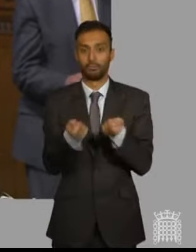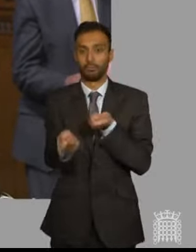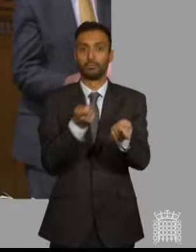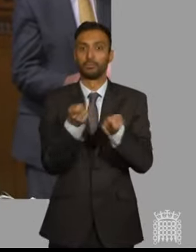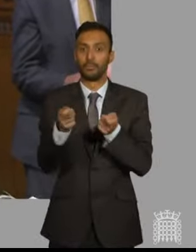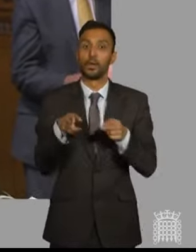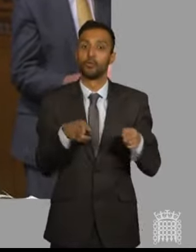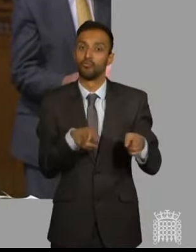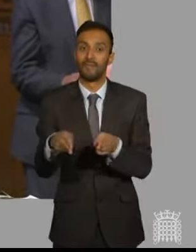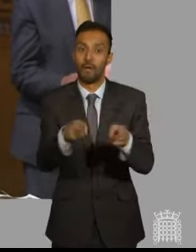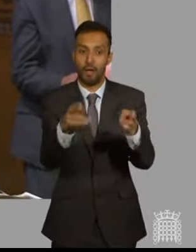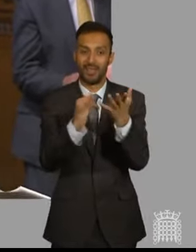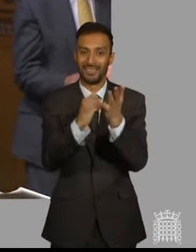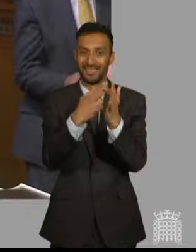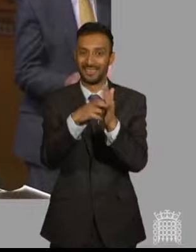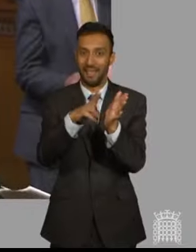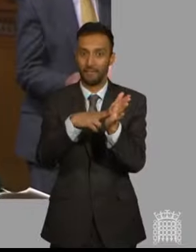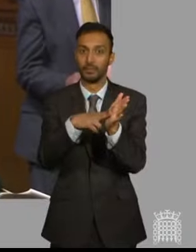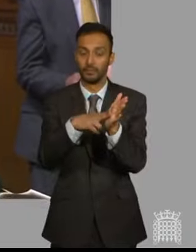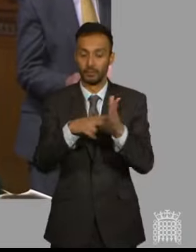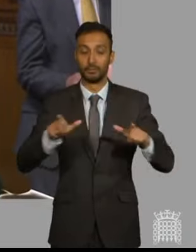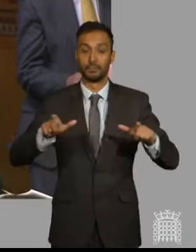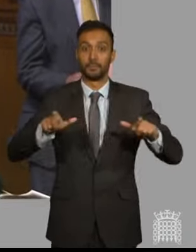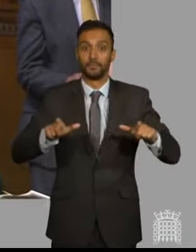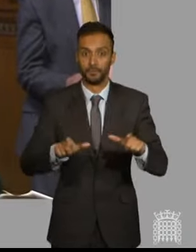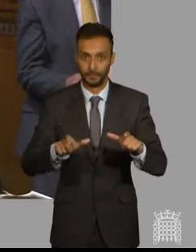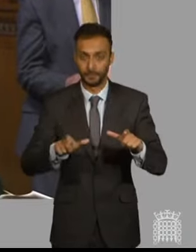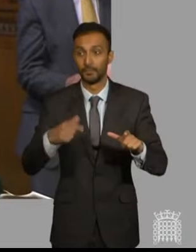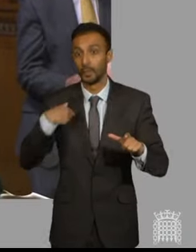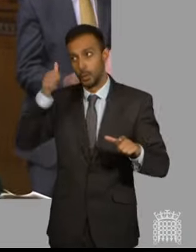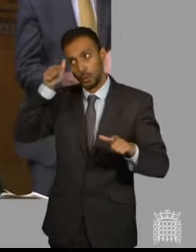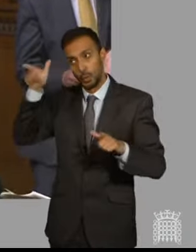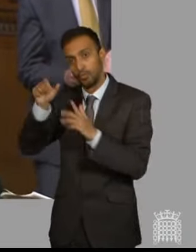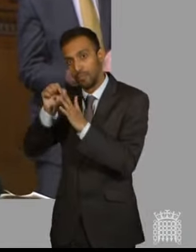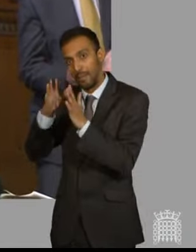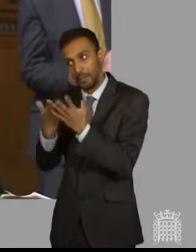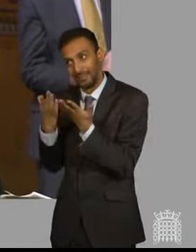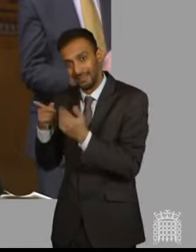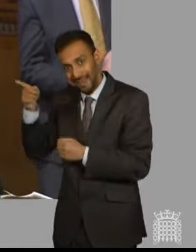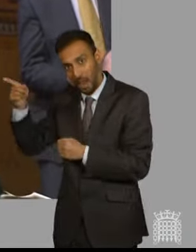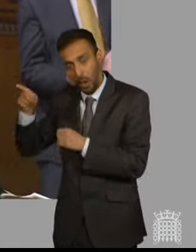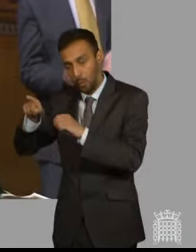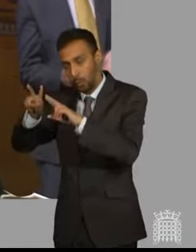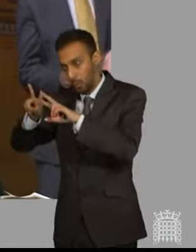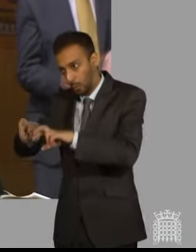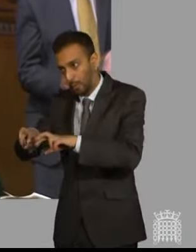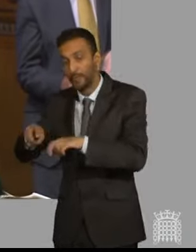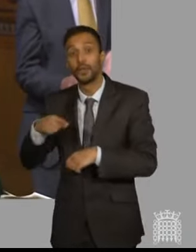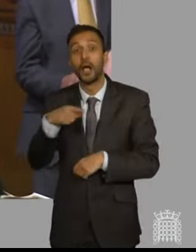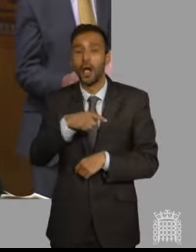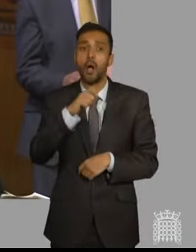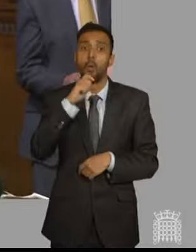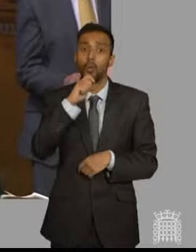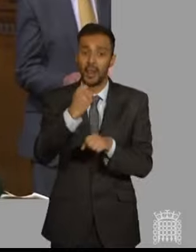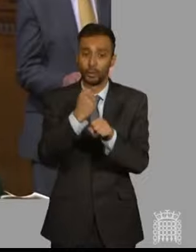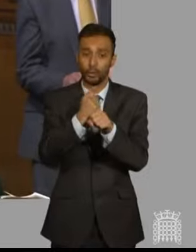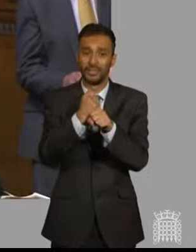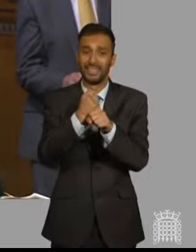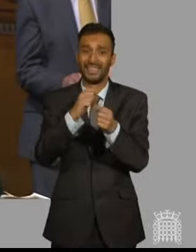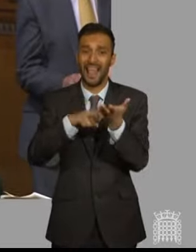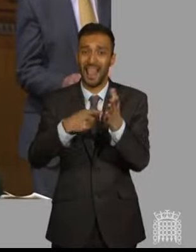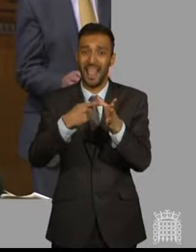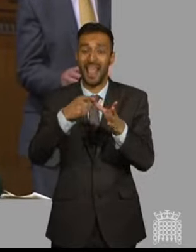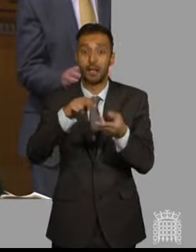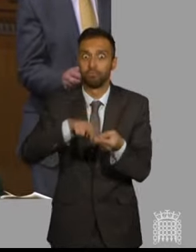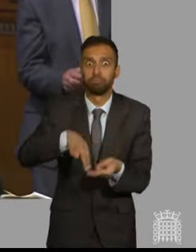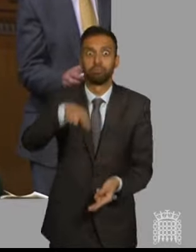River Severn will lead to a GVA uplift in the West Midlands of over £150 billion. The Prime Minister has seen this week